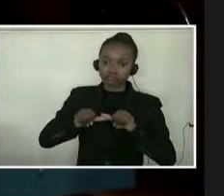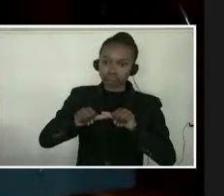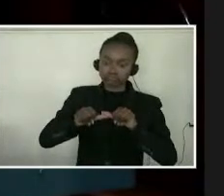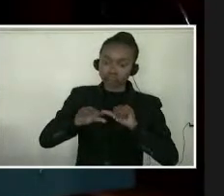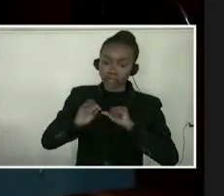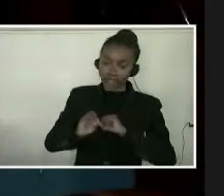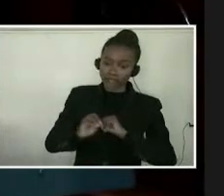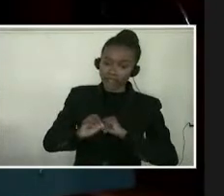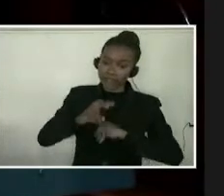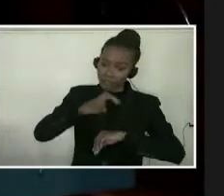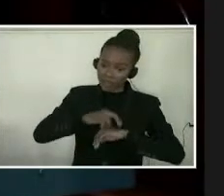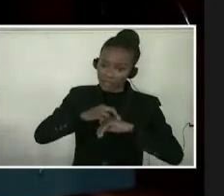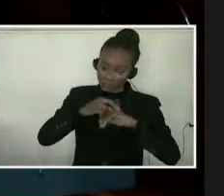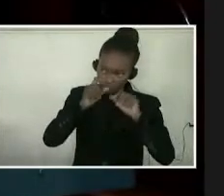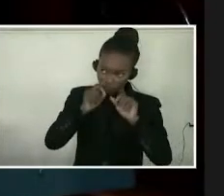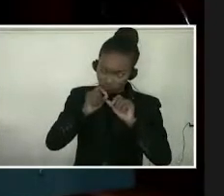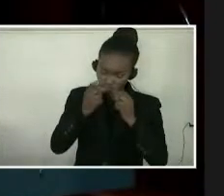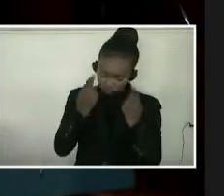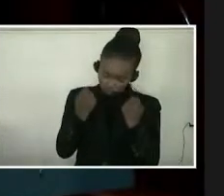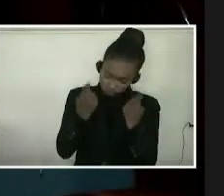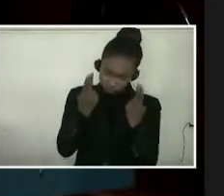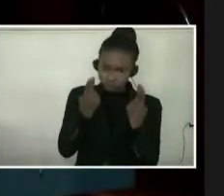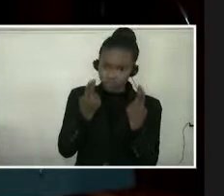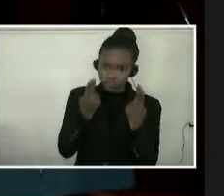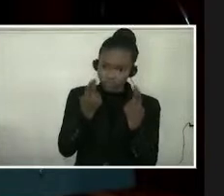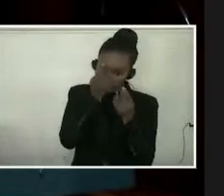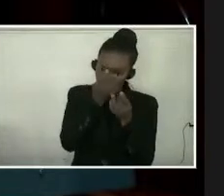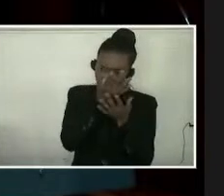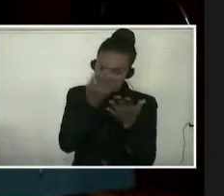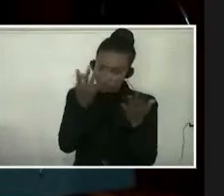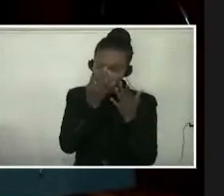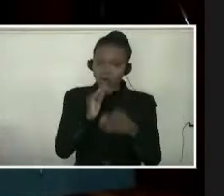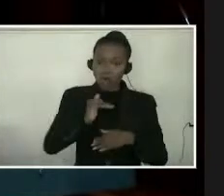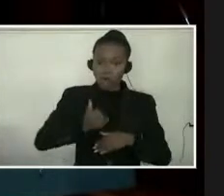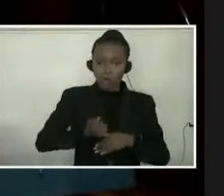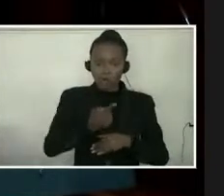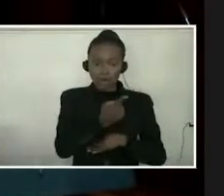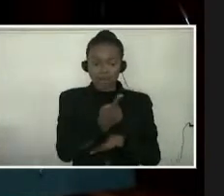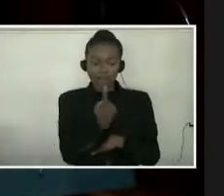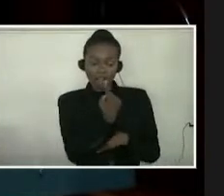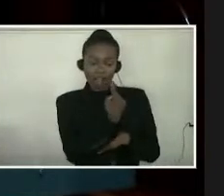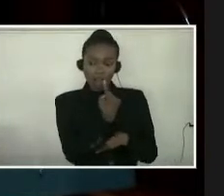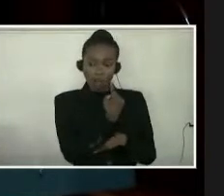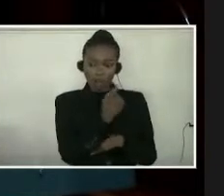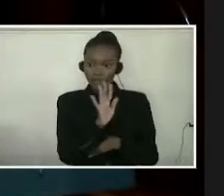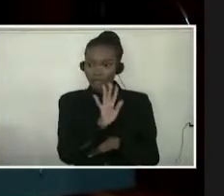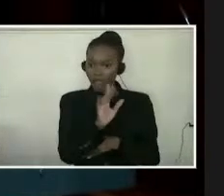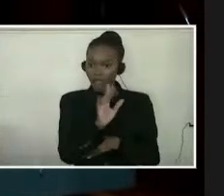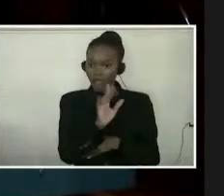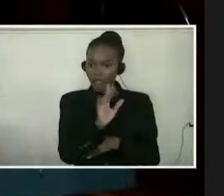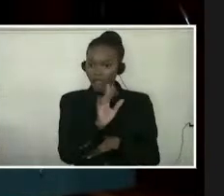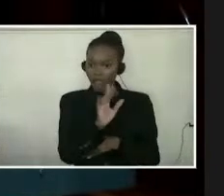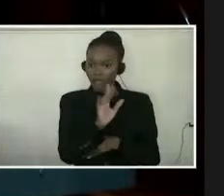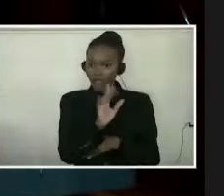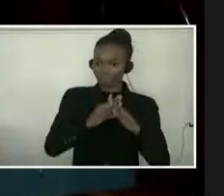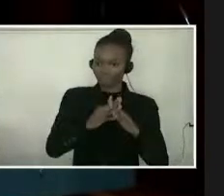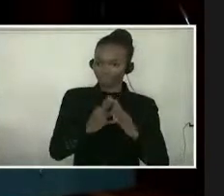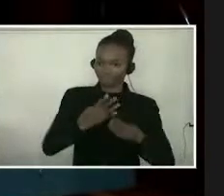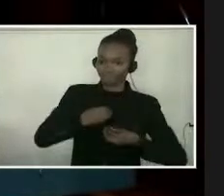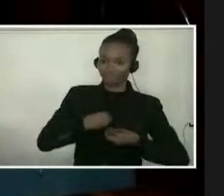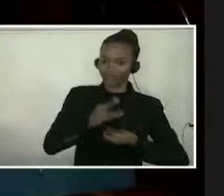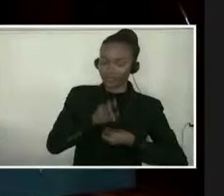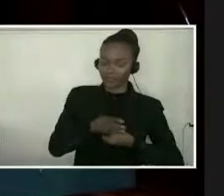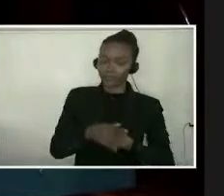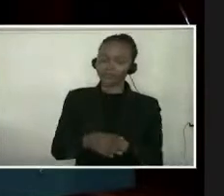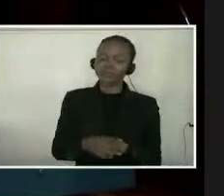veil and let women know that they are not alone jefferson was noting the issue of gender